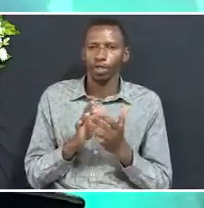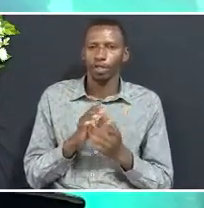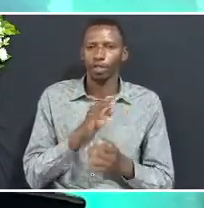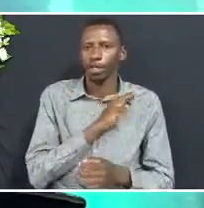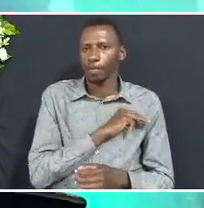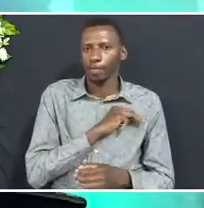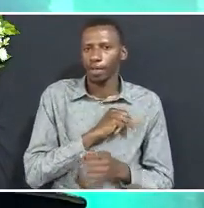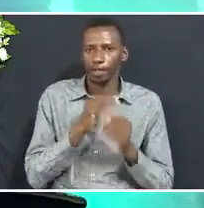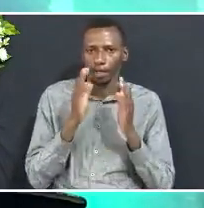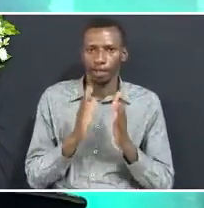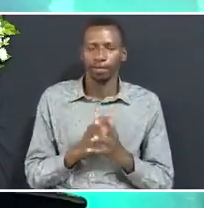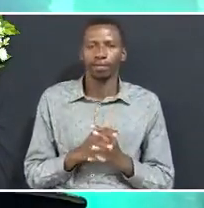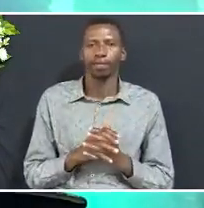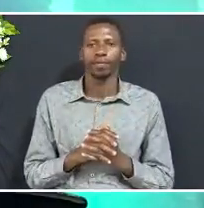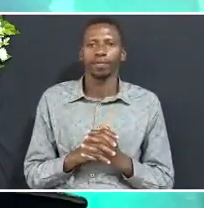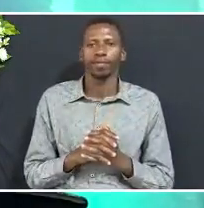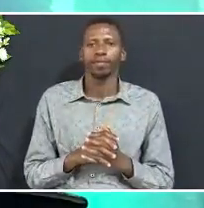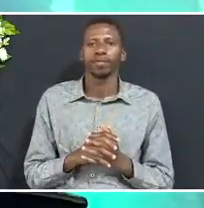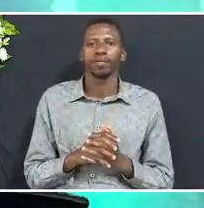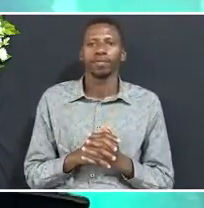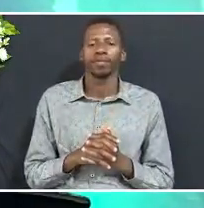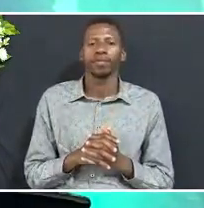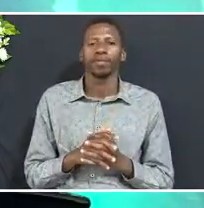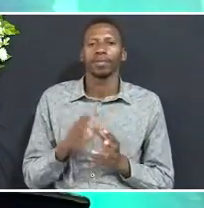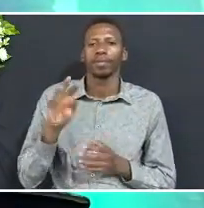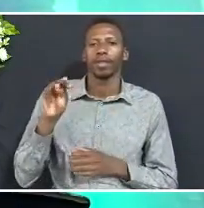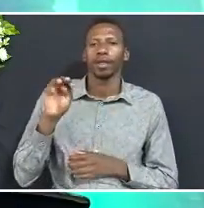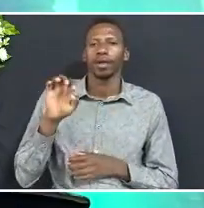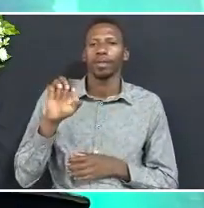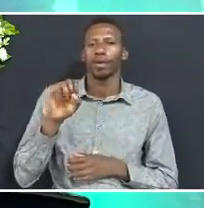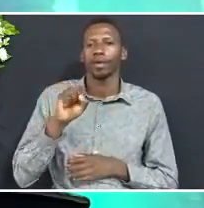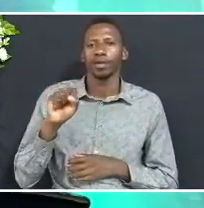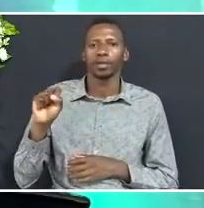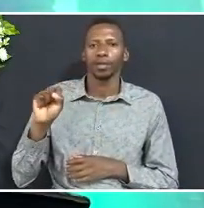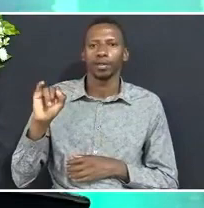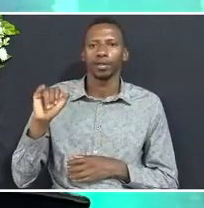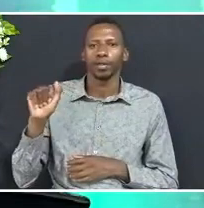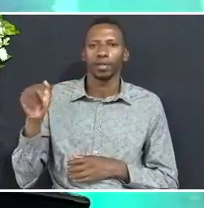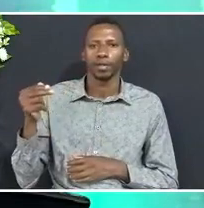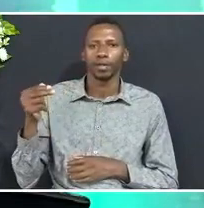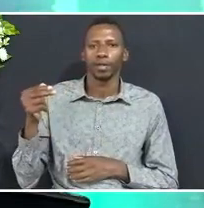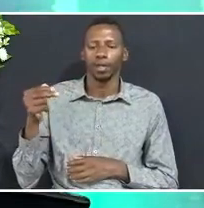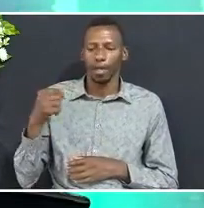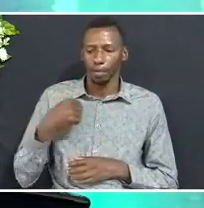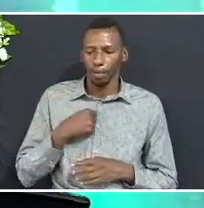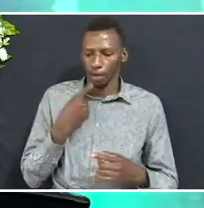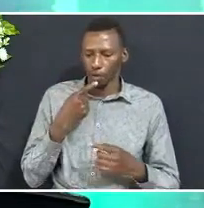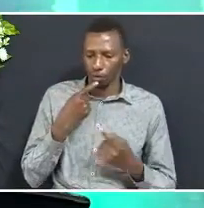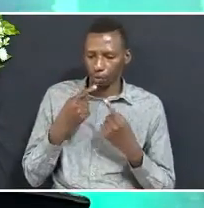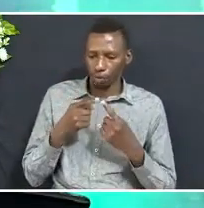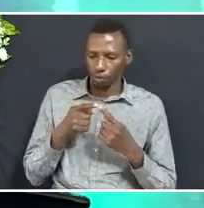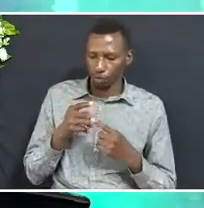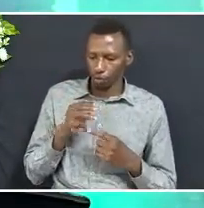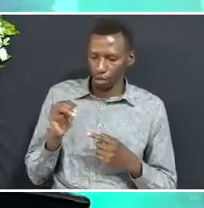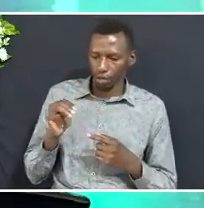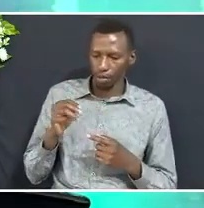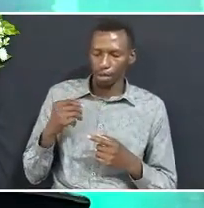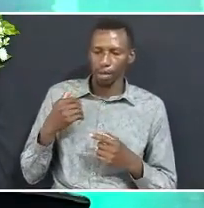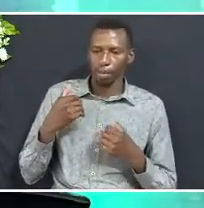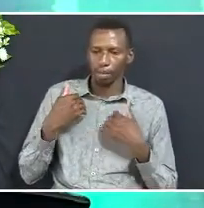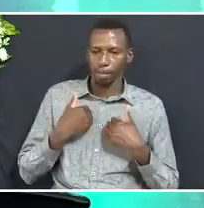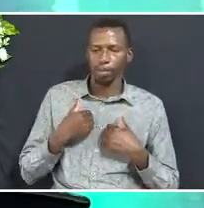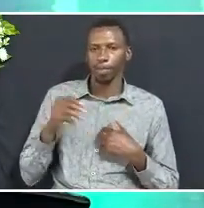Jesus said to her, who speak to you, I am he. That is a very personal